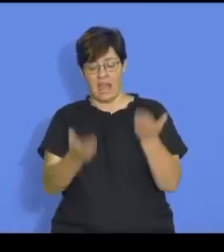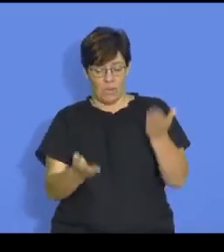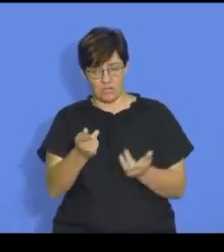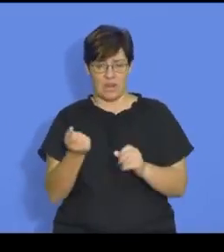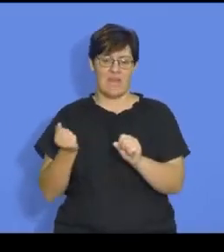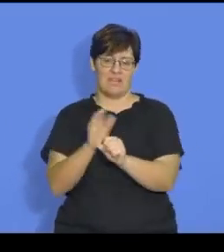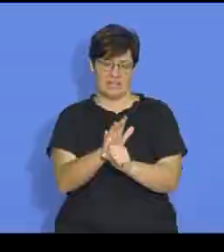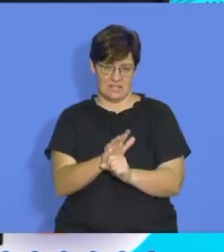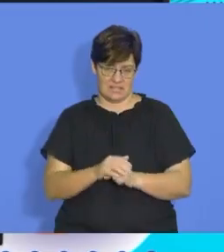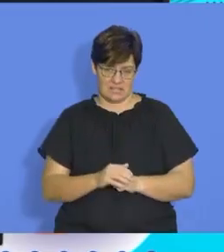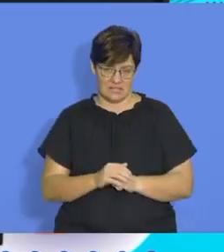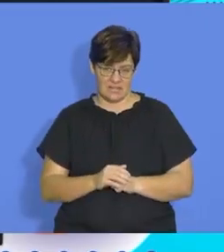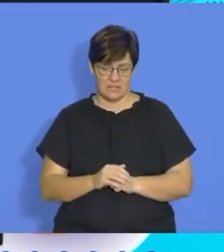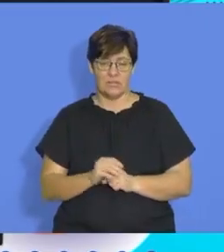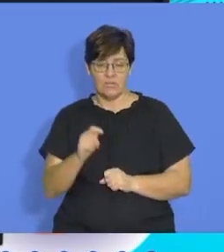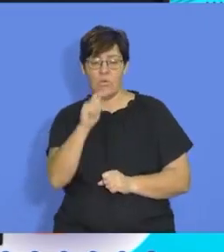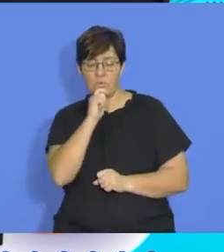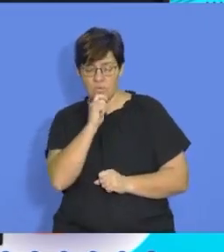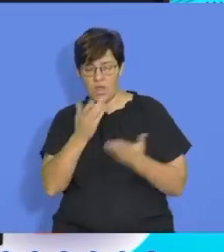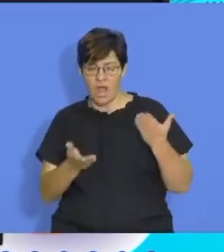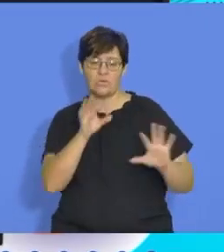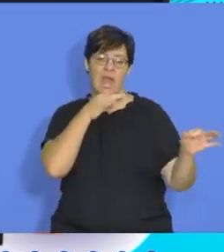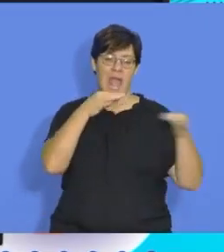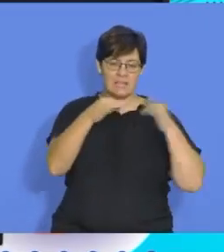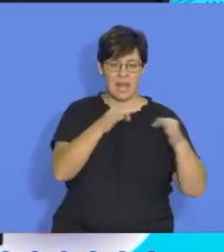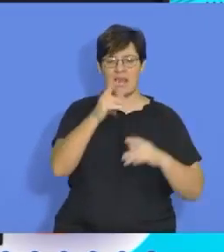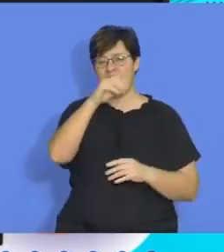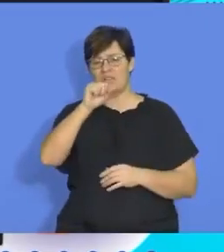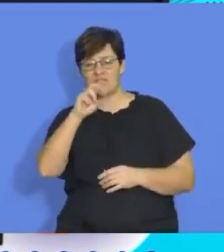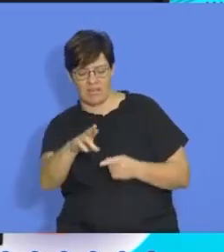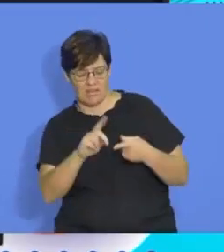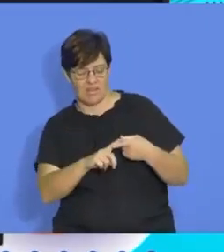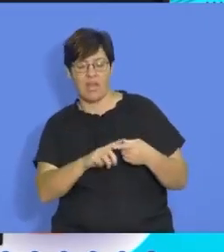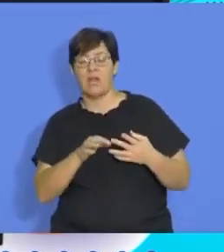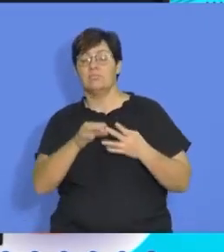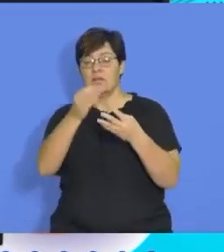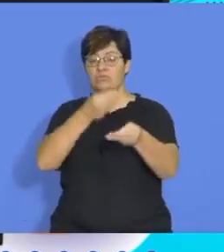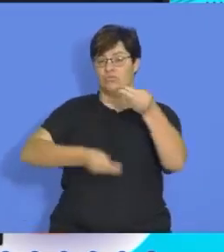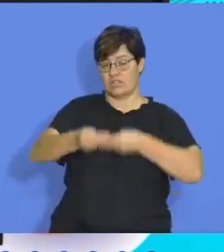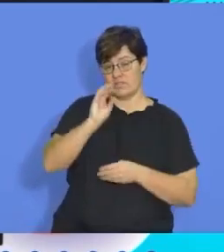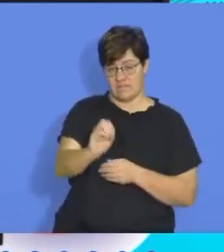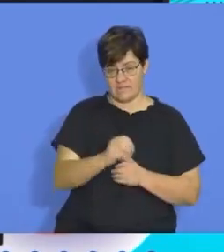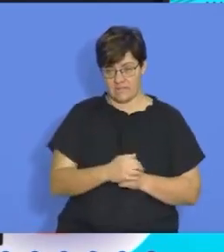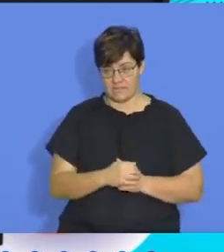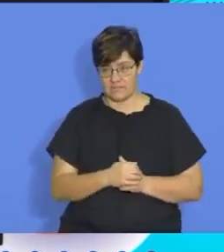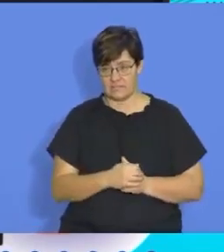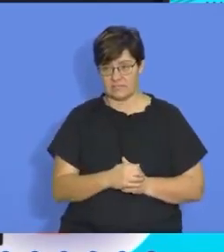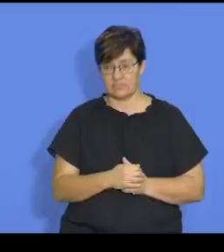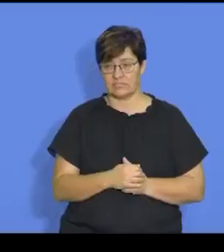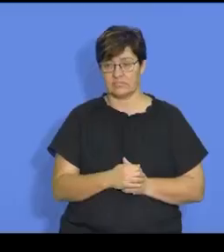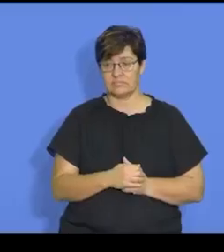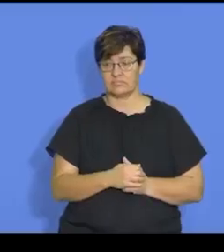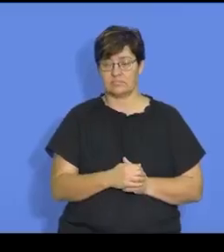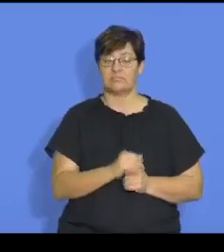the accounting equation, or rather, I use the accounting equation to explain your ledgers, your unique